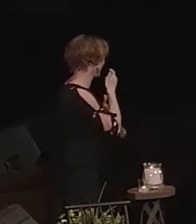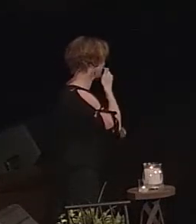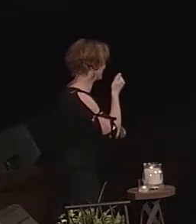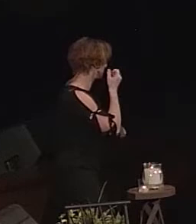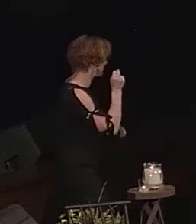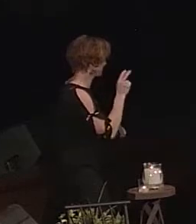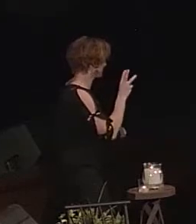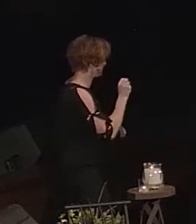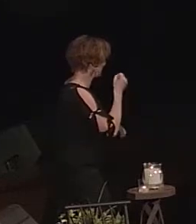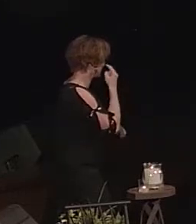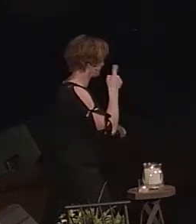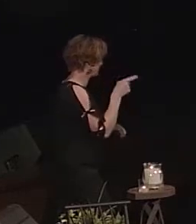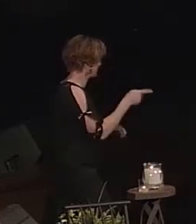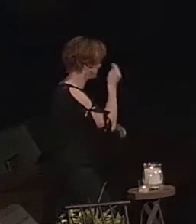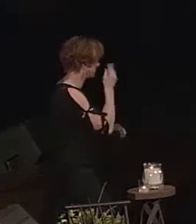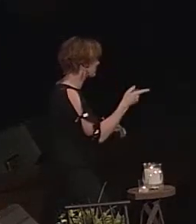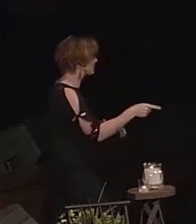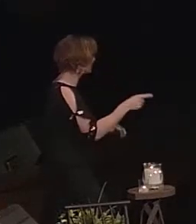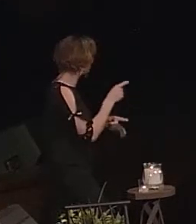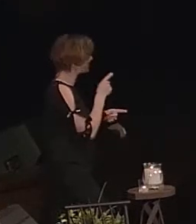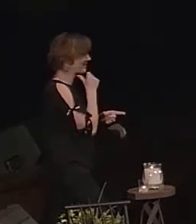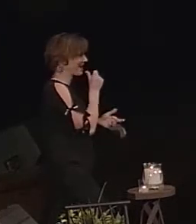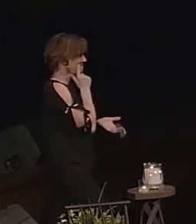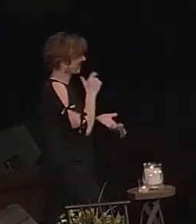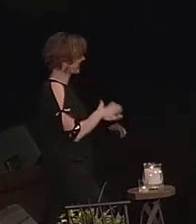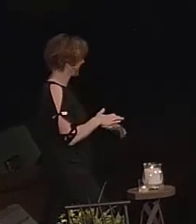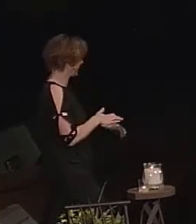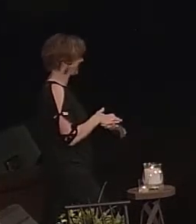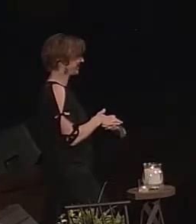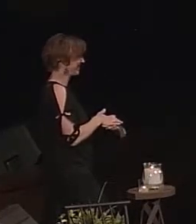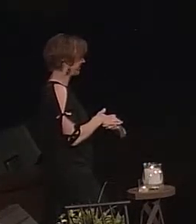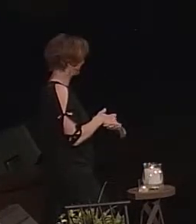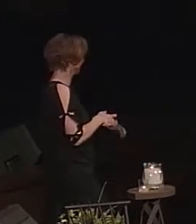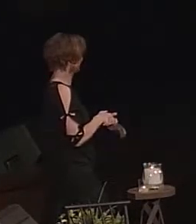news. You're not going to believe this.